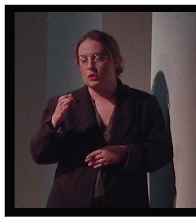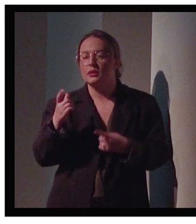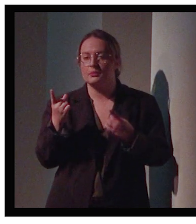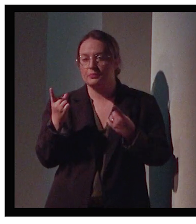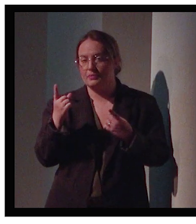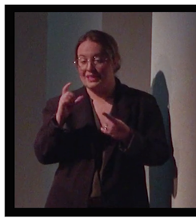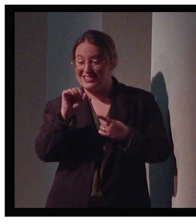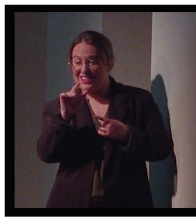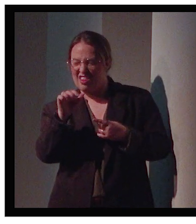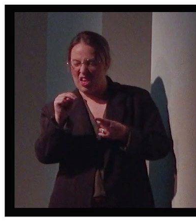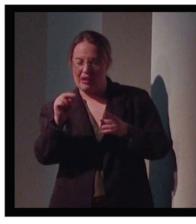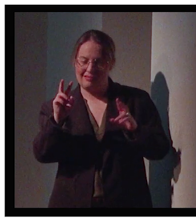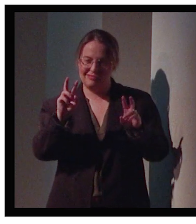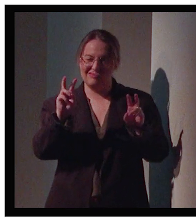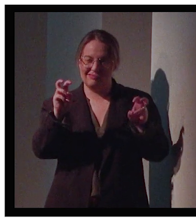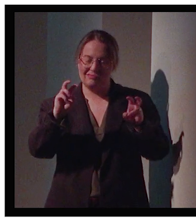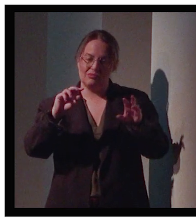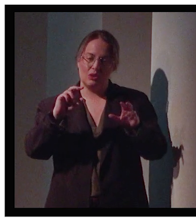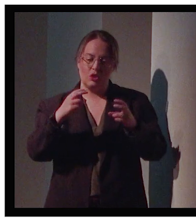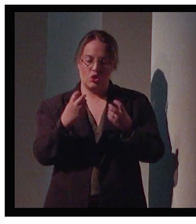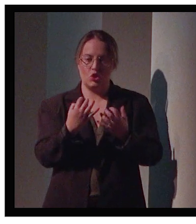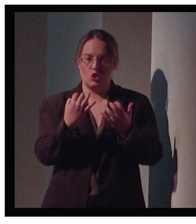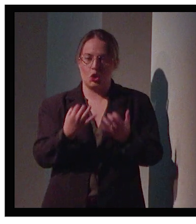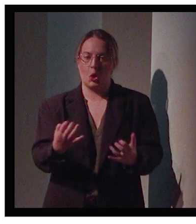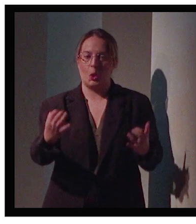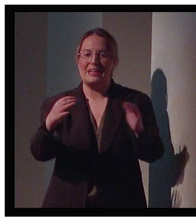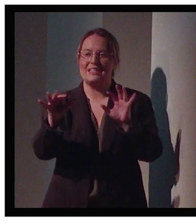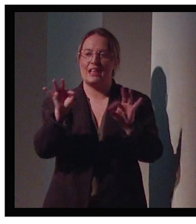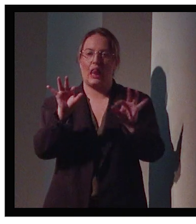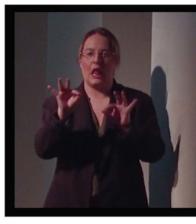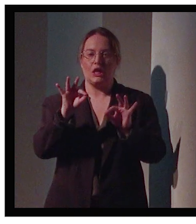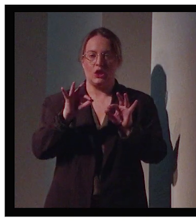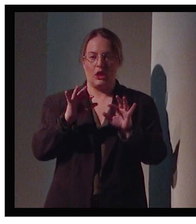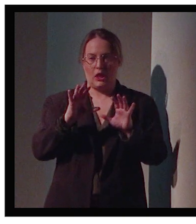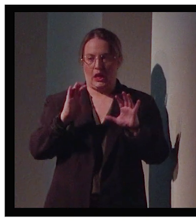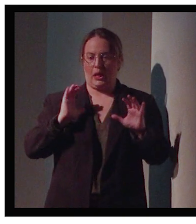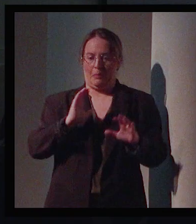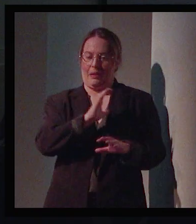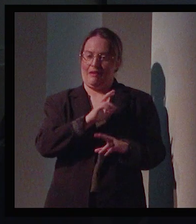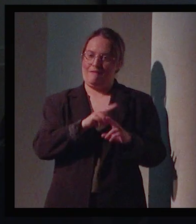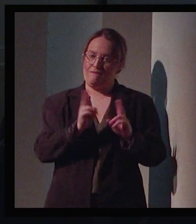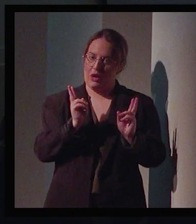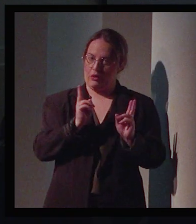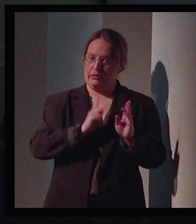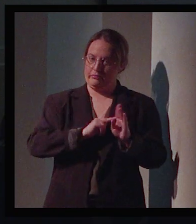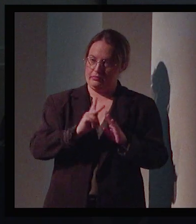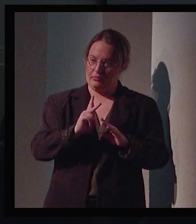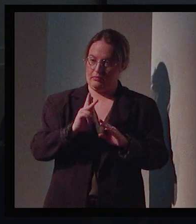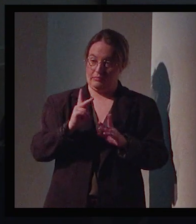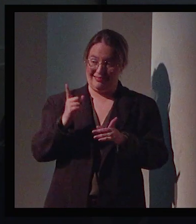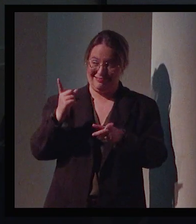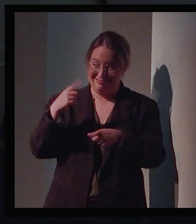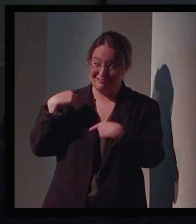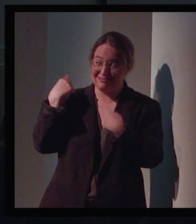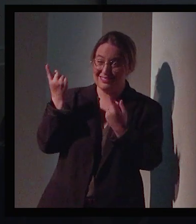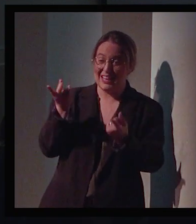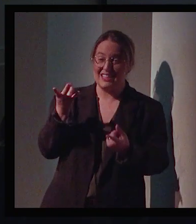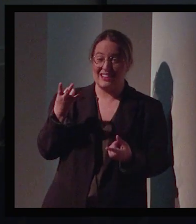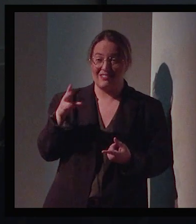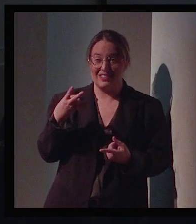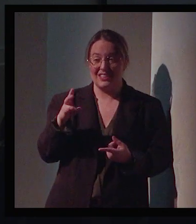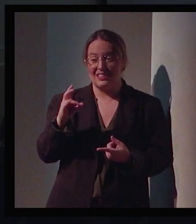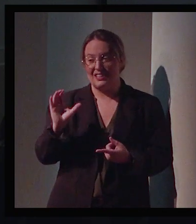or selection committee, was extremely traditional, had taken place in some form since the late 17th century. And in